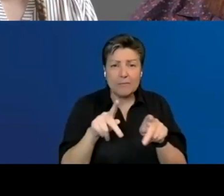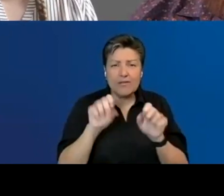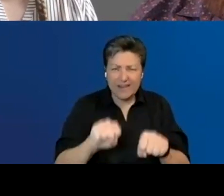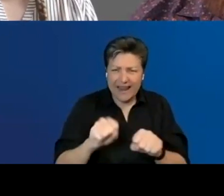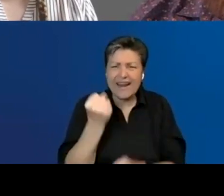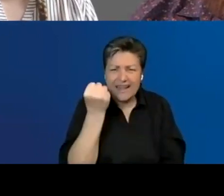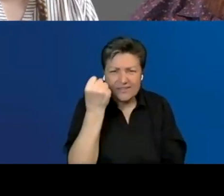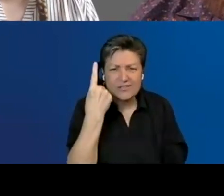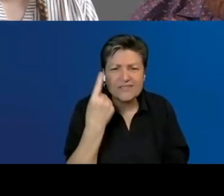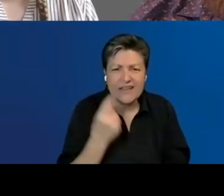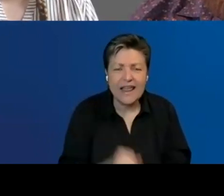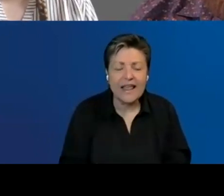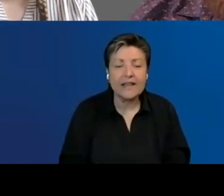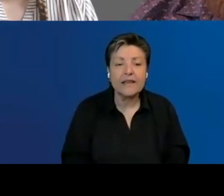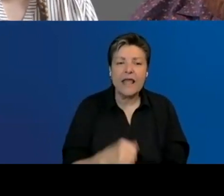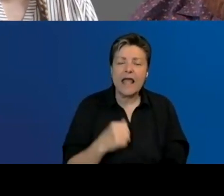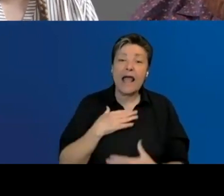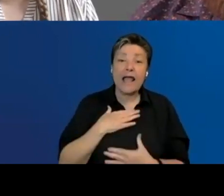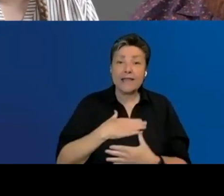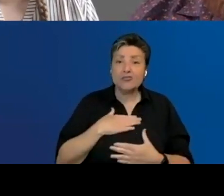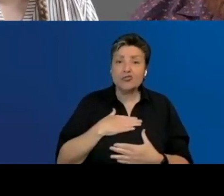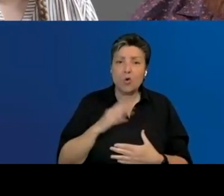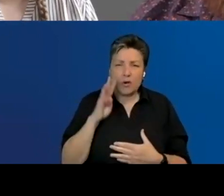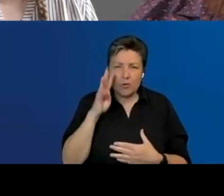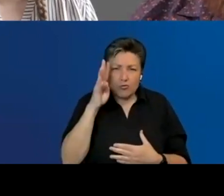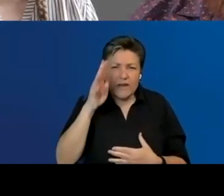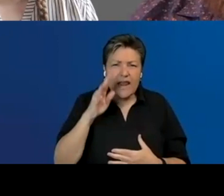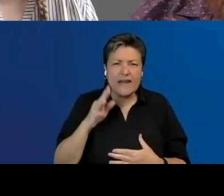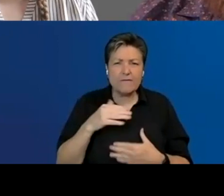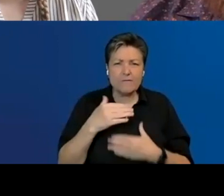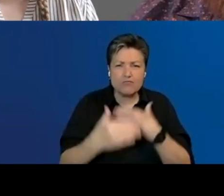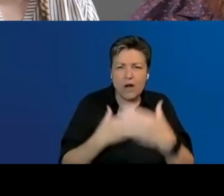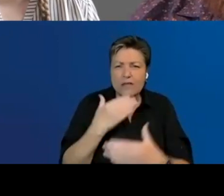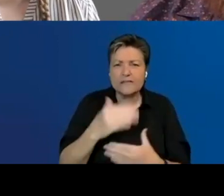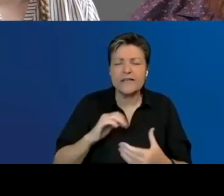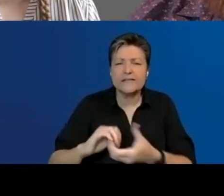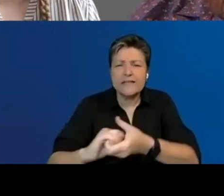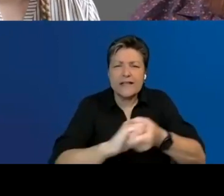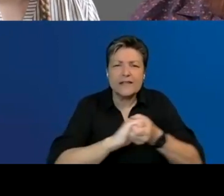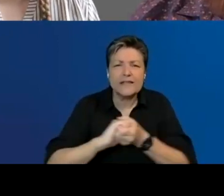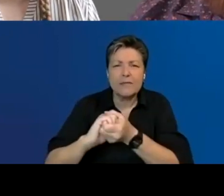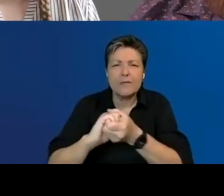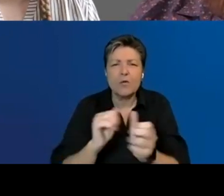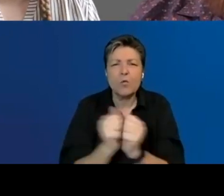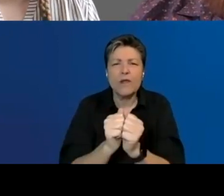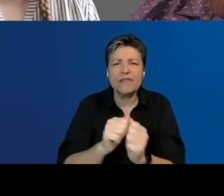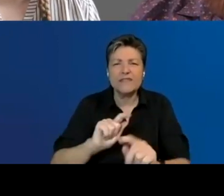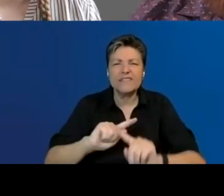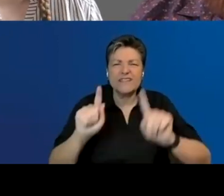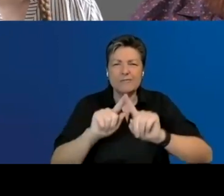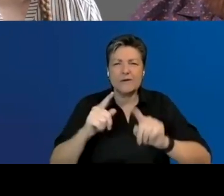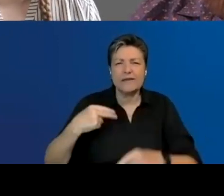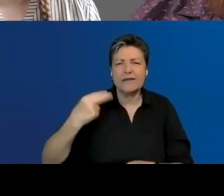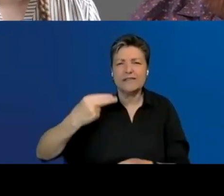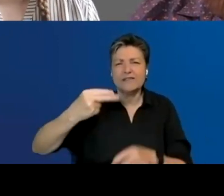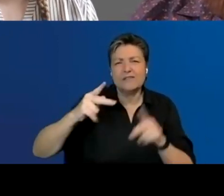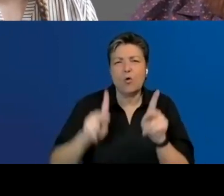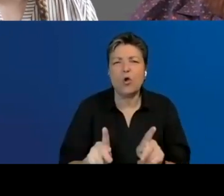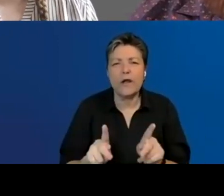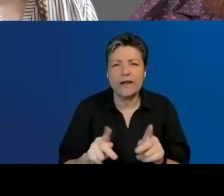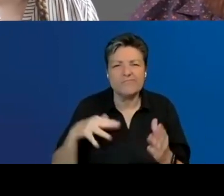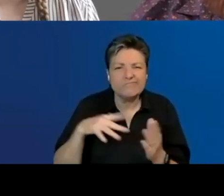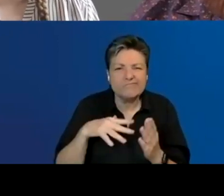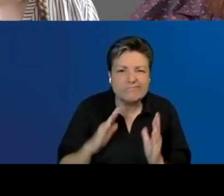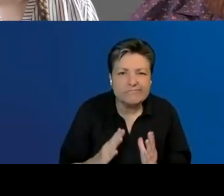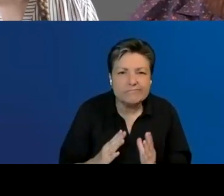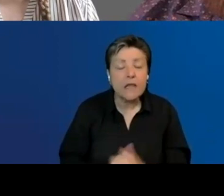really enjoyed the creative process and collaborating with all of these different historians, and helping them get their research out